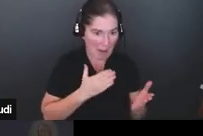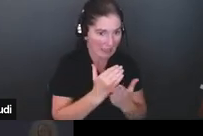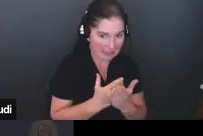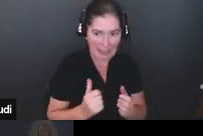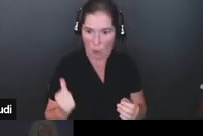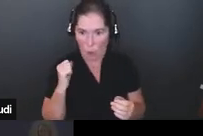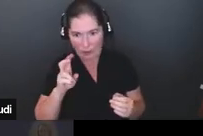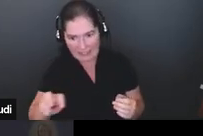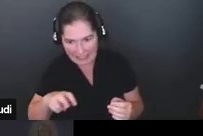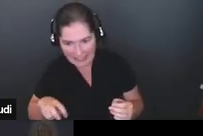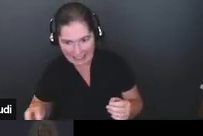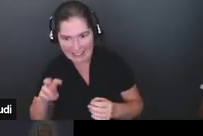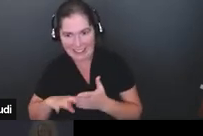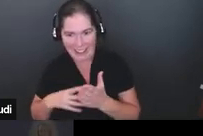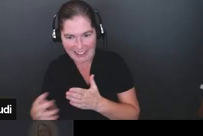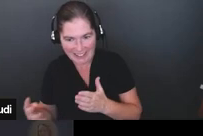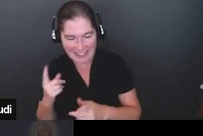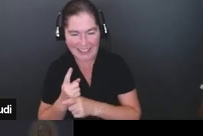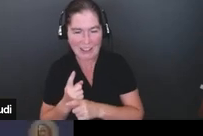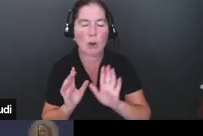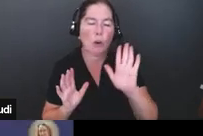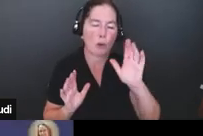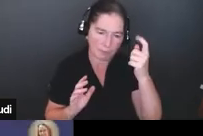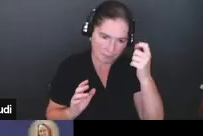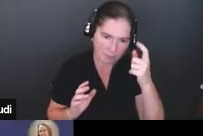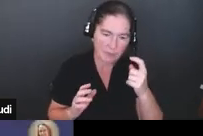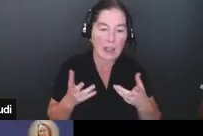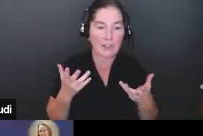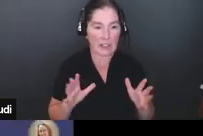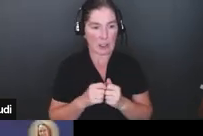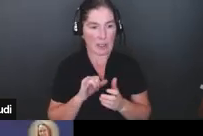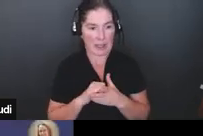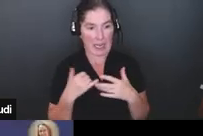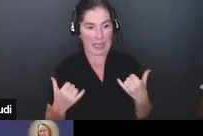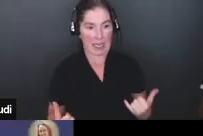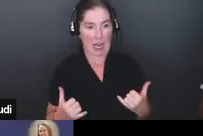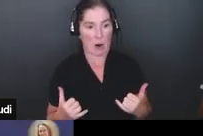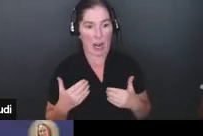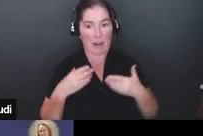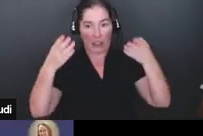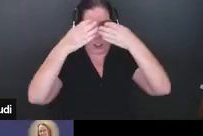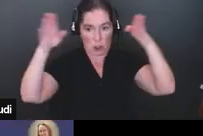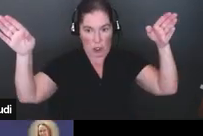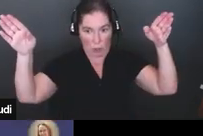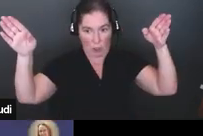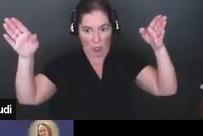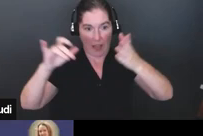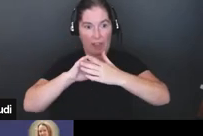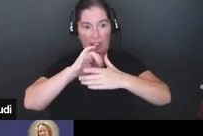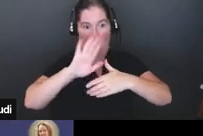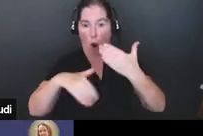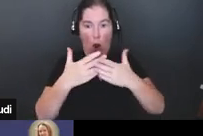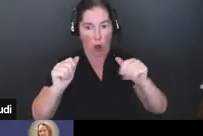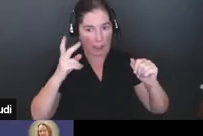So exactly. It feels like that to me. So now that I'm done with that channel, you see that on here, I have the general channel. Everybody in the team can see